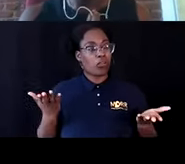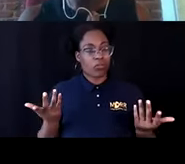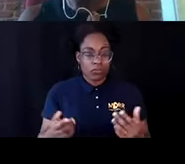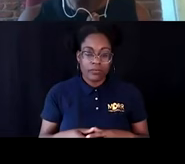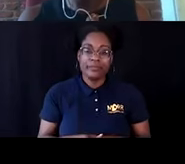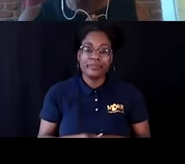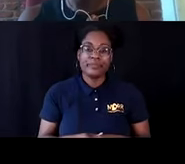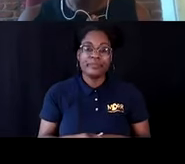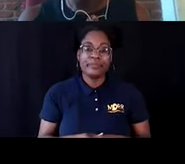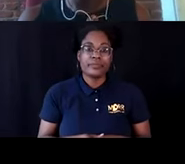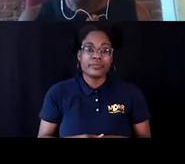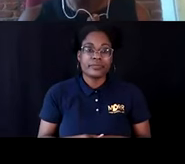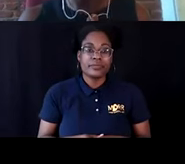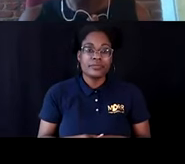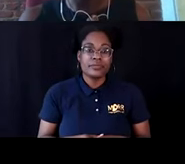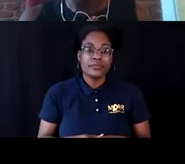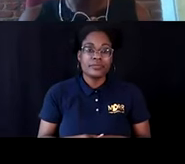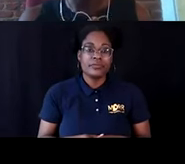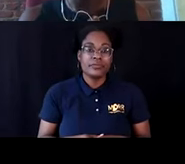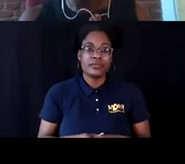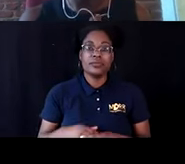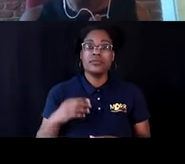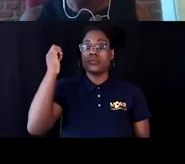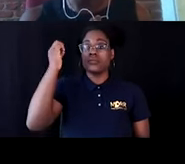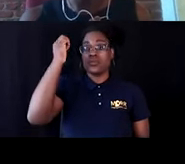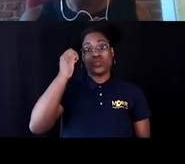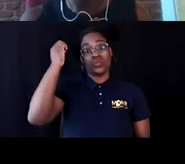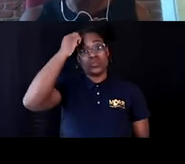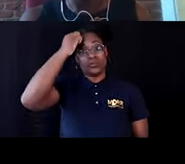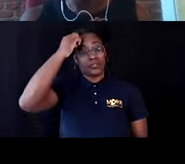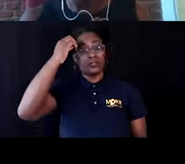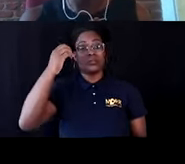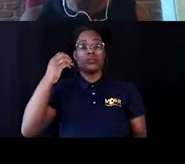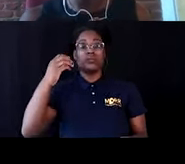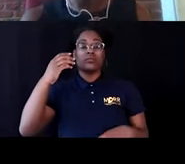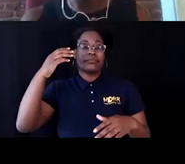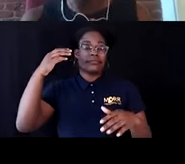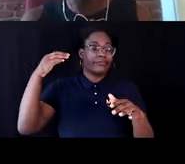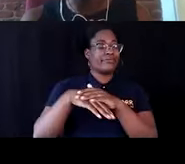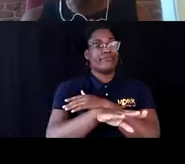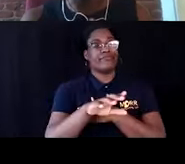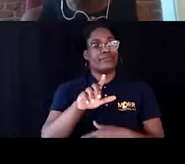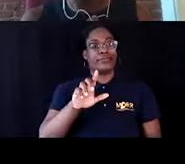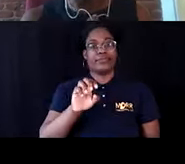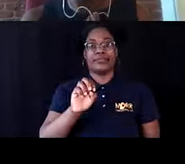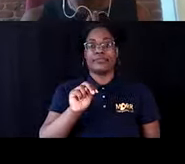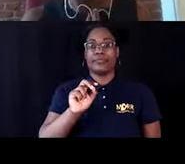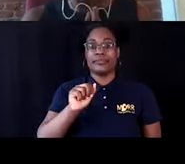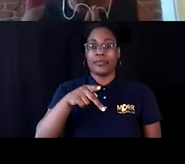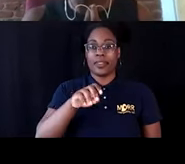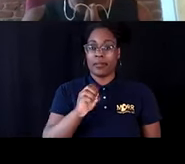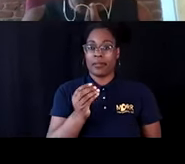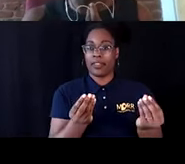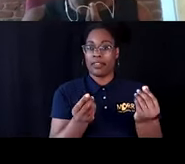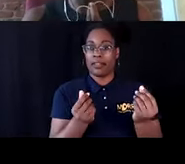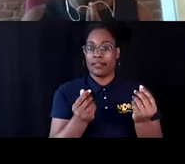entry of Europeans into Lenape Hoking or Lenape territory or the land of the original people in the